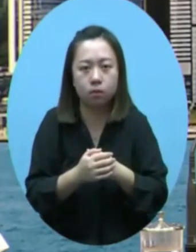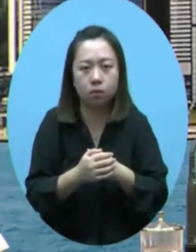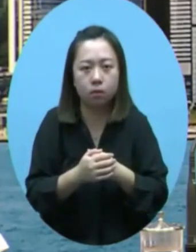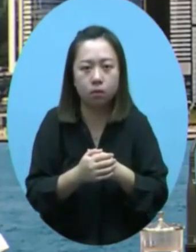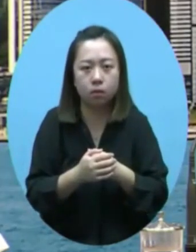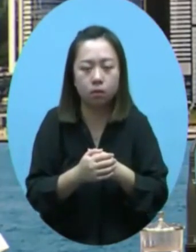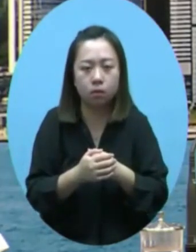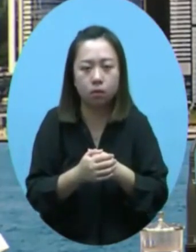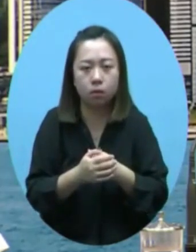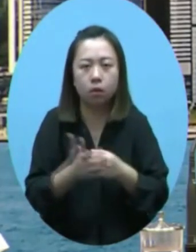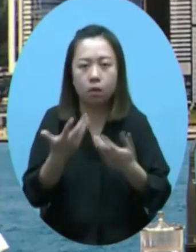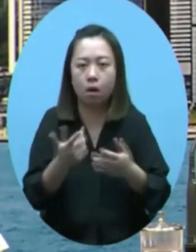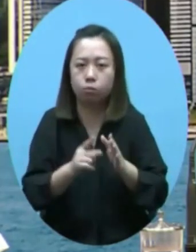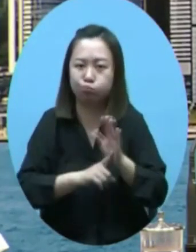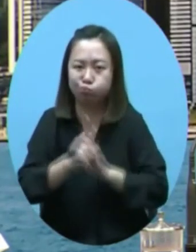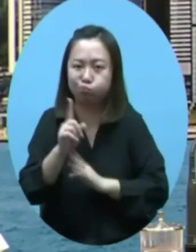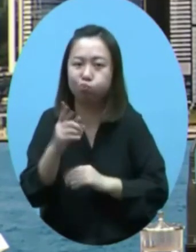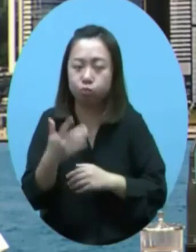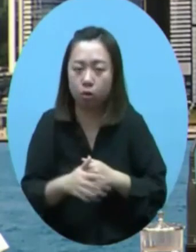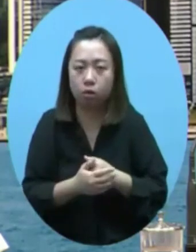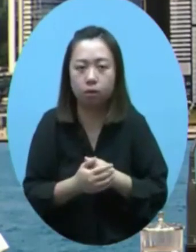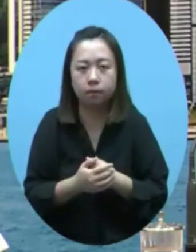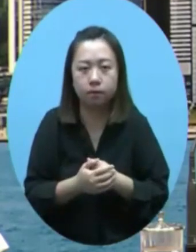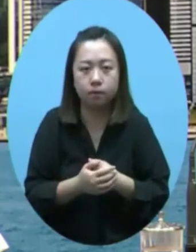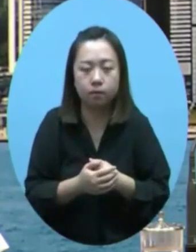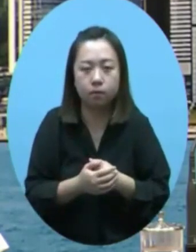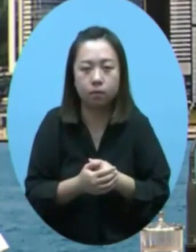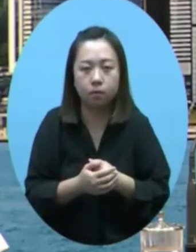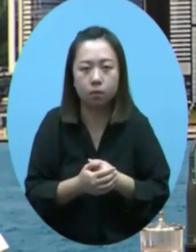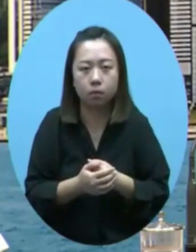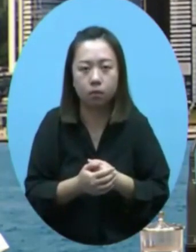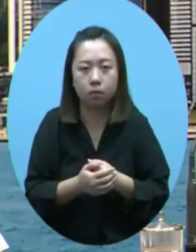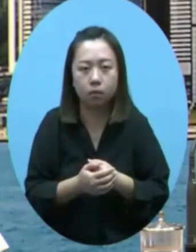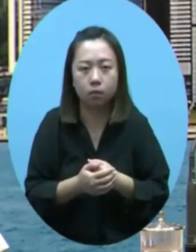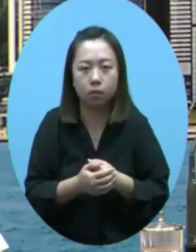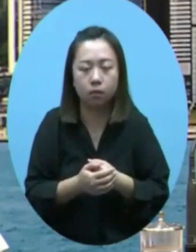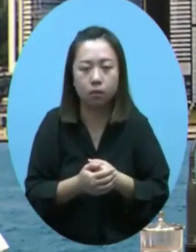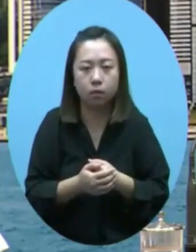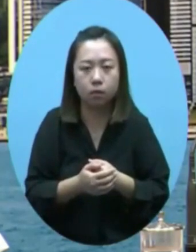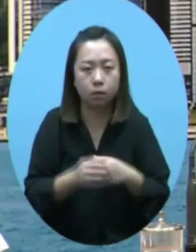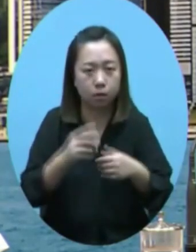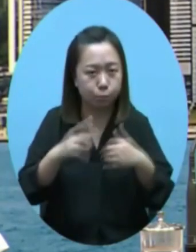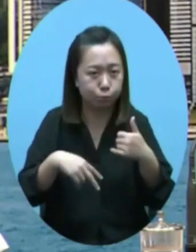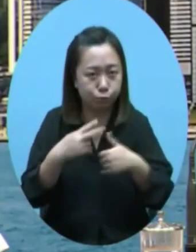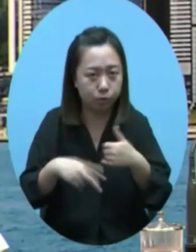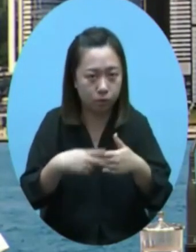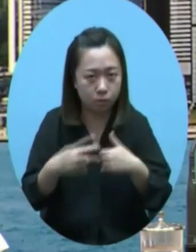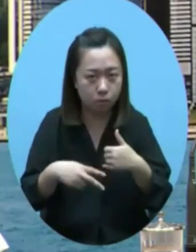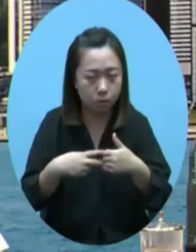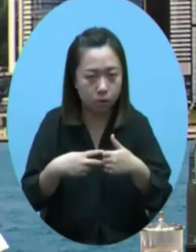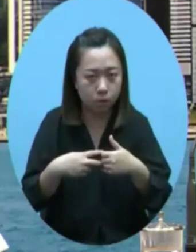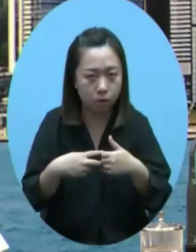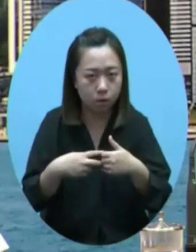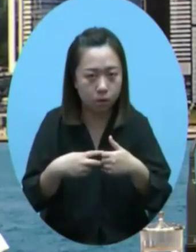of diarrhea. So we've seen quite a number of cases of diarrhea lately. And as for leaving people with